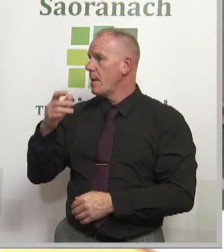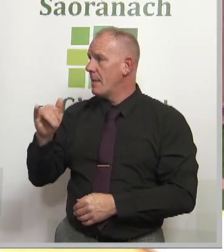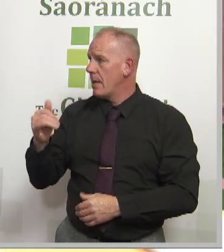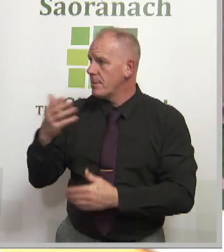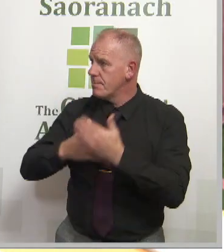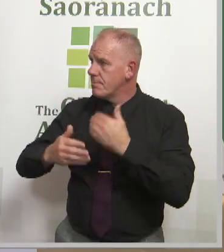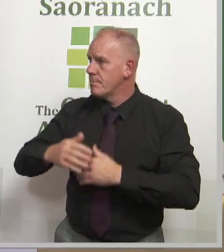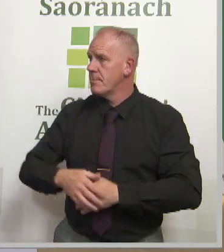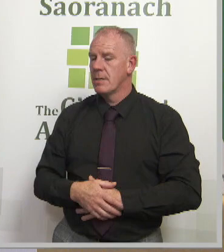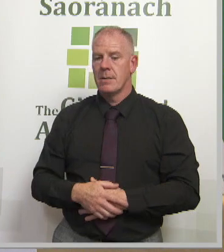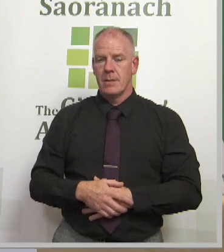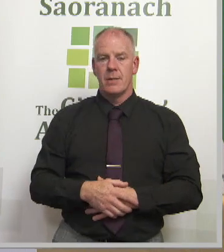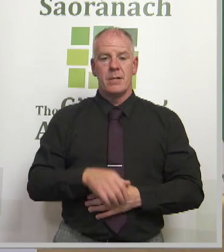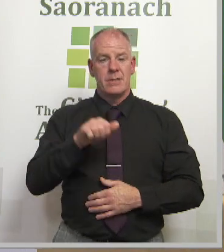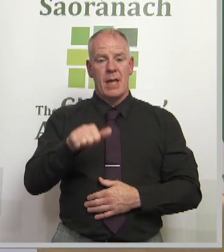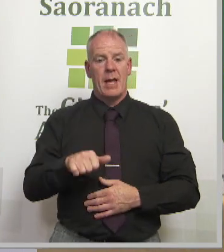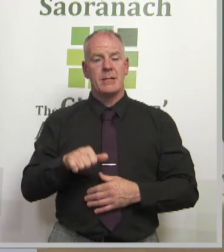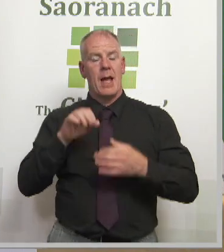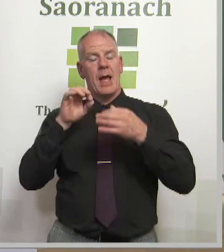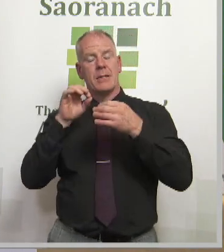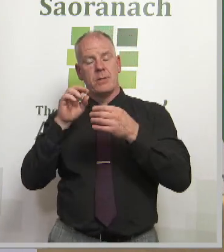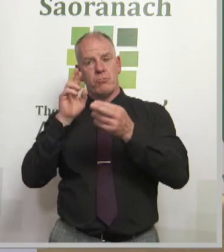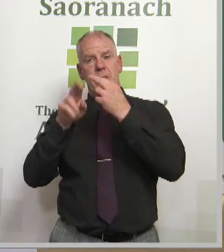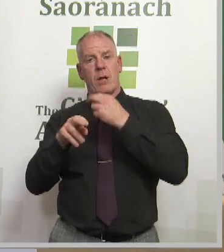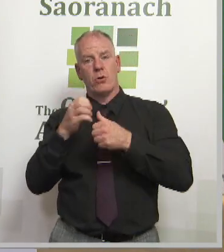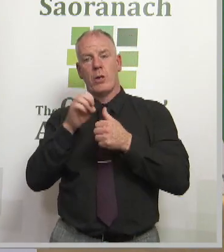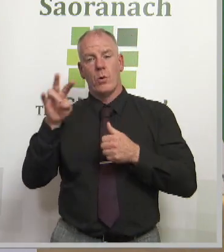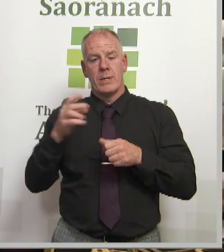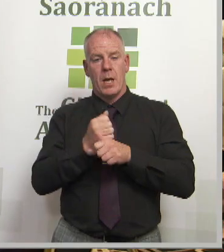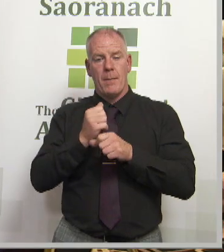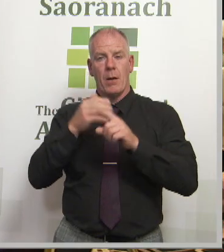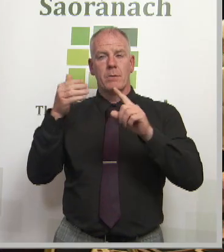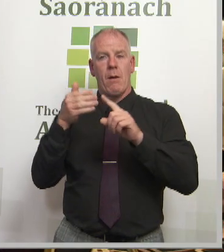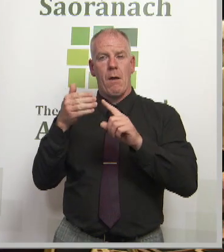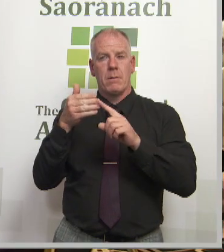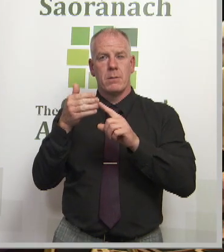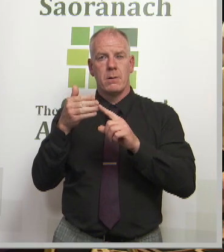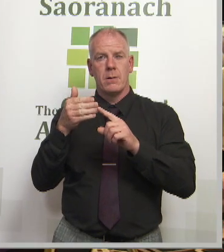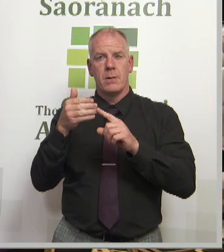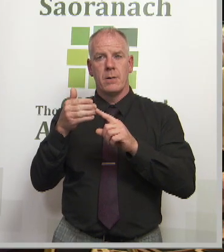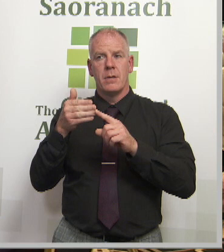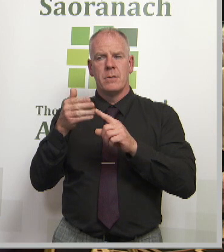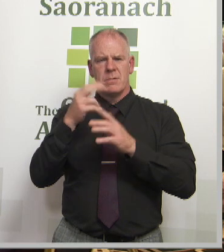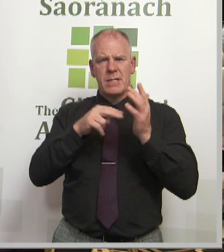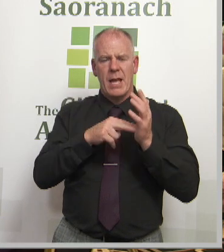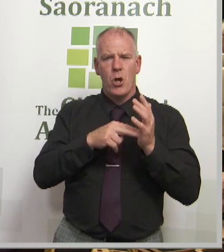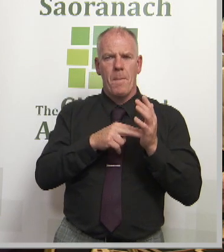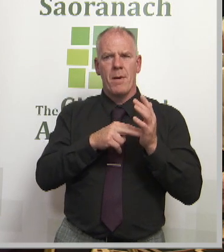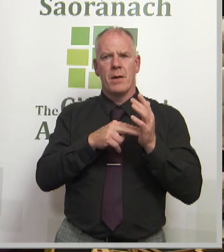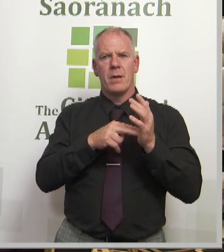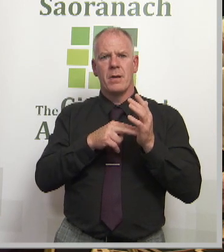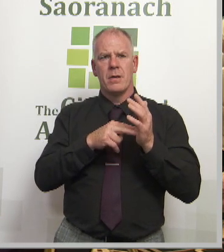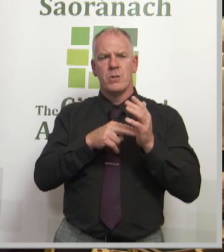on that as well? Yes, and also linking back into the earlier query about targets and what basically is the point of signing up to them if we never meet